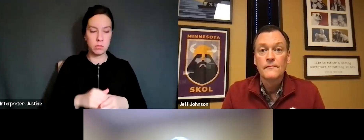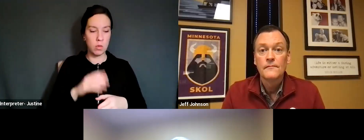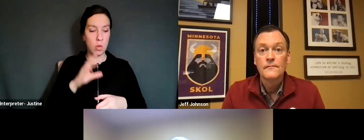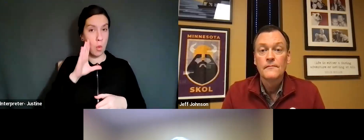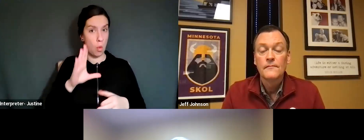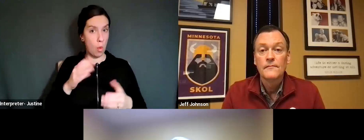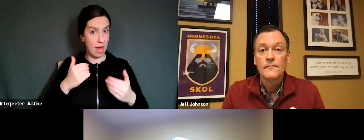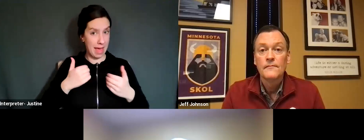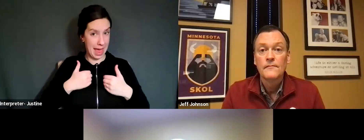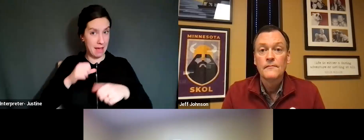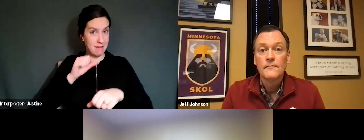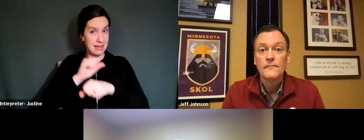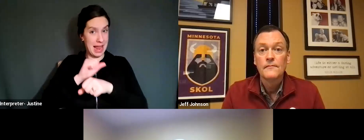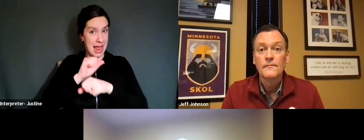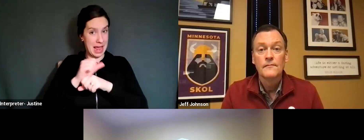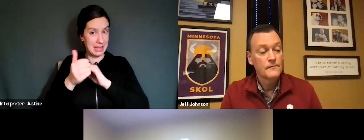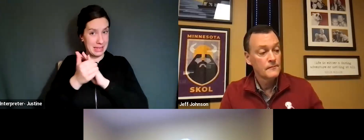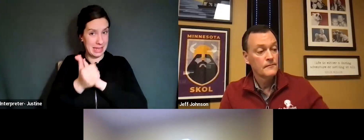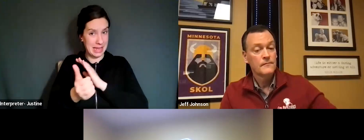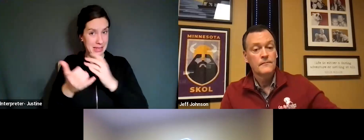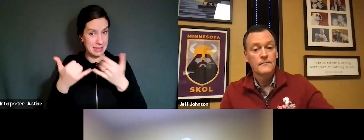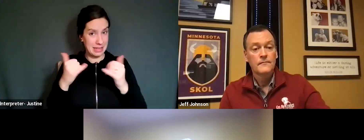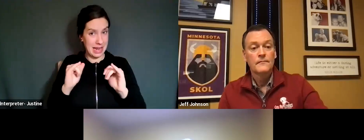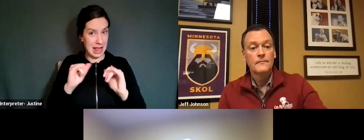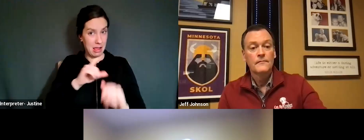tasks? Sure. So,